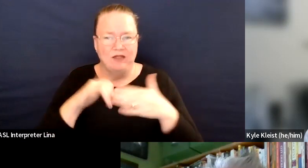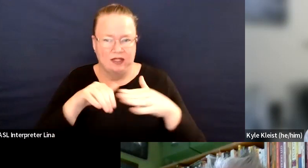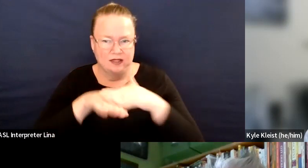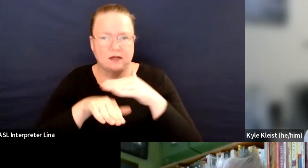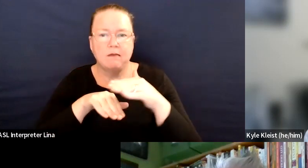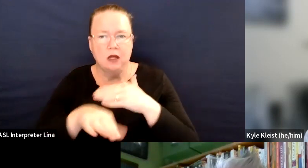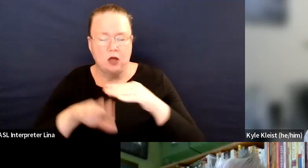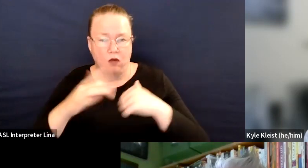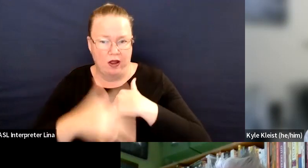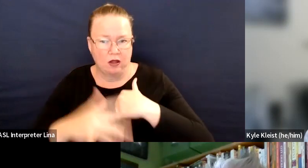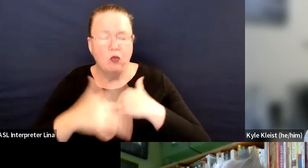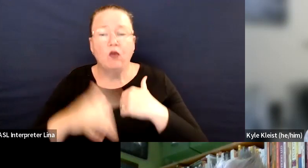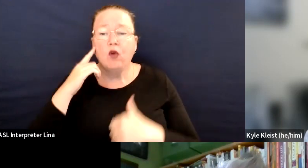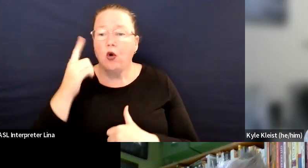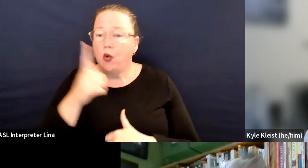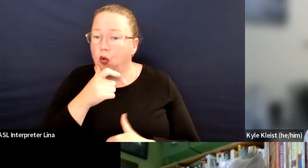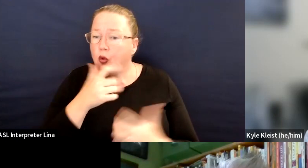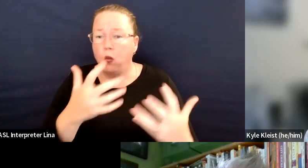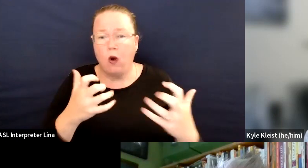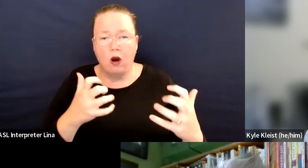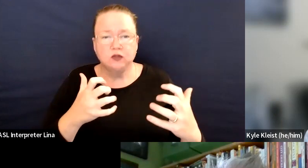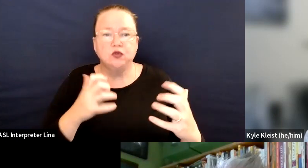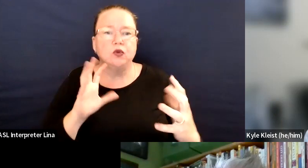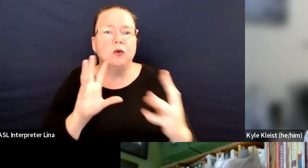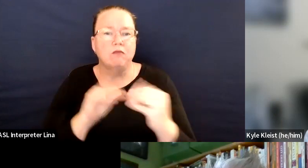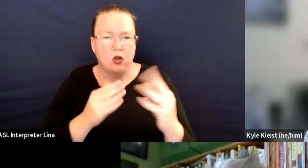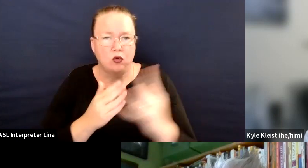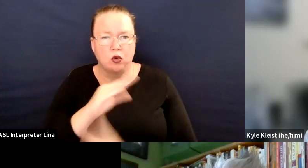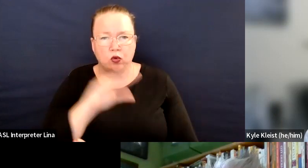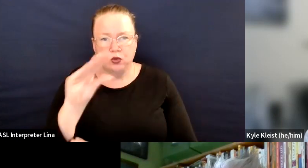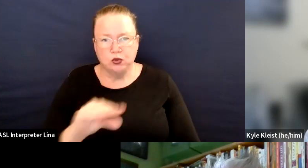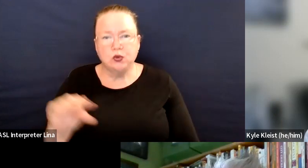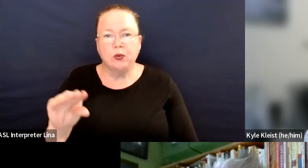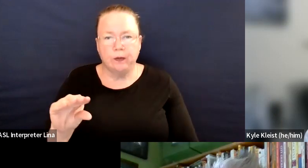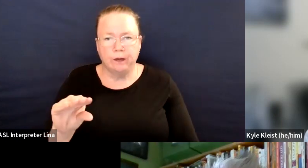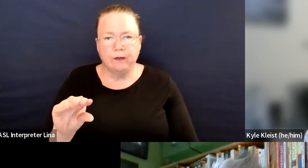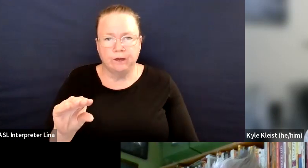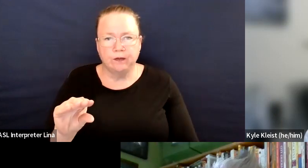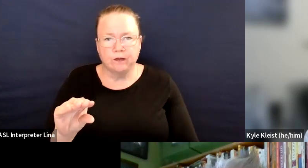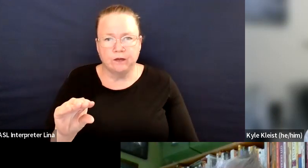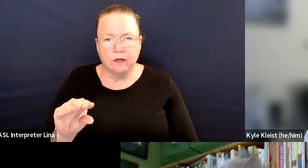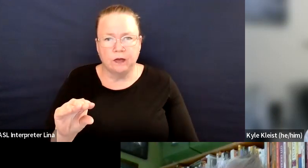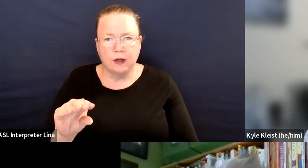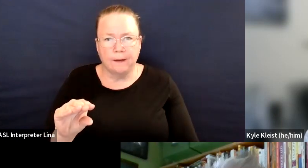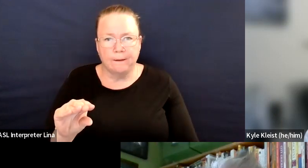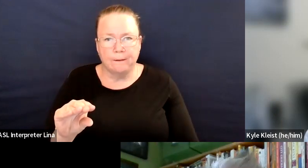accessibility open for whoever wants to meet via Zoom or via in person.